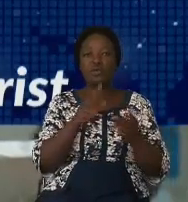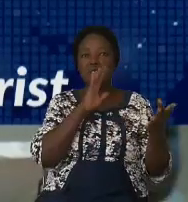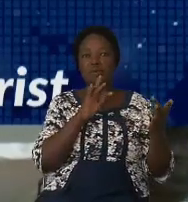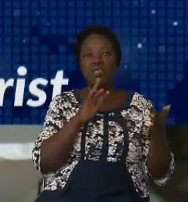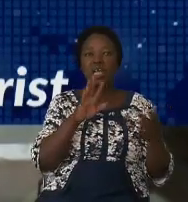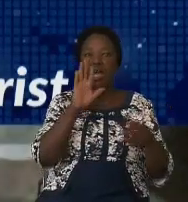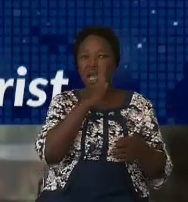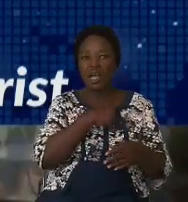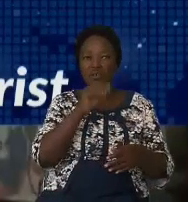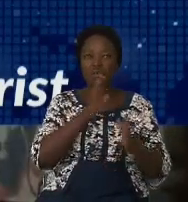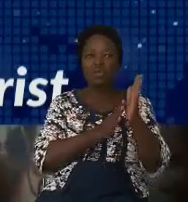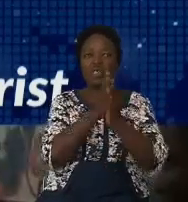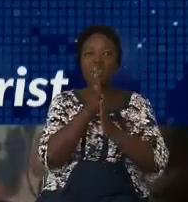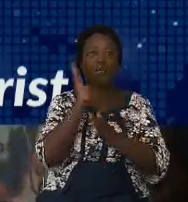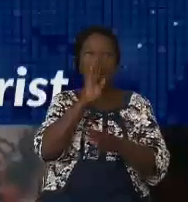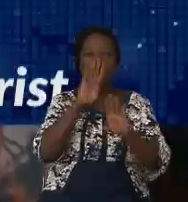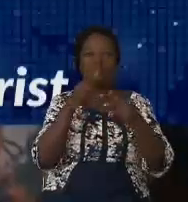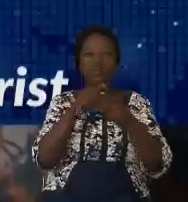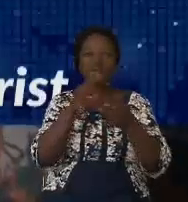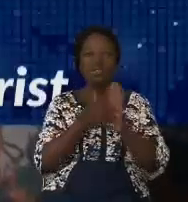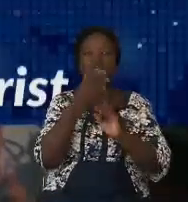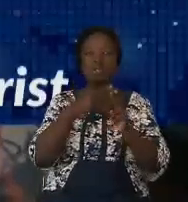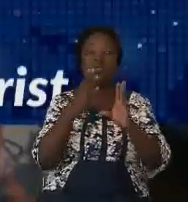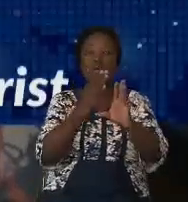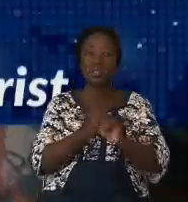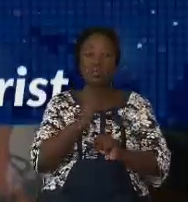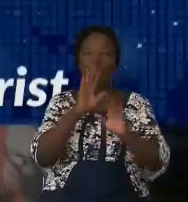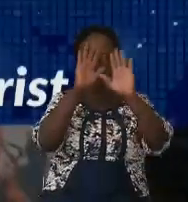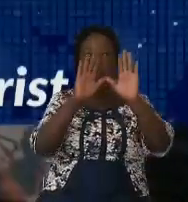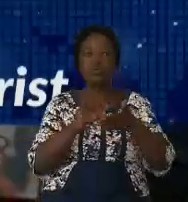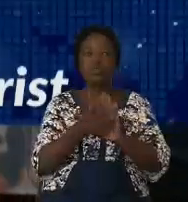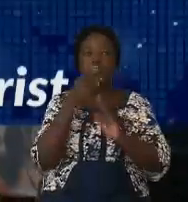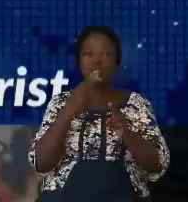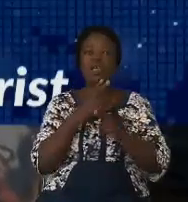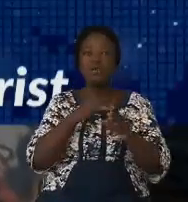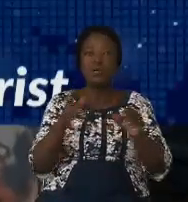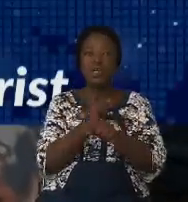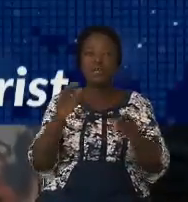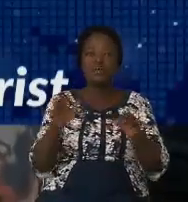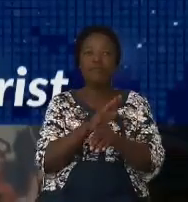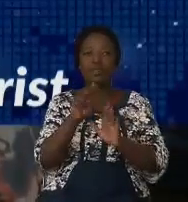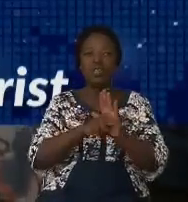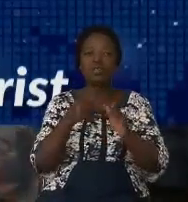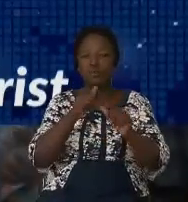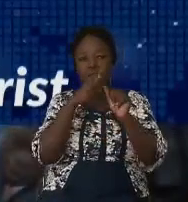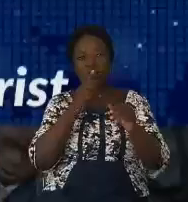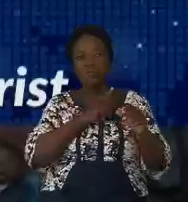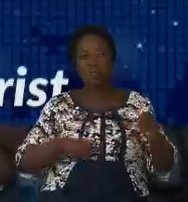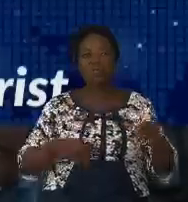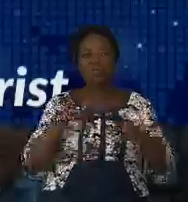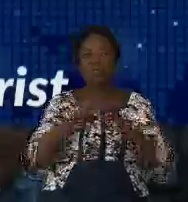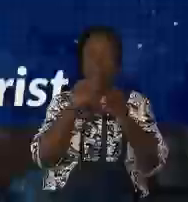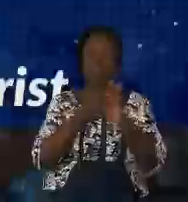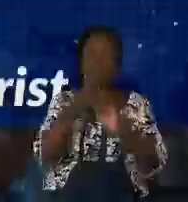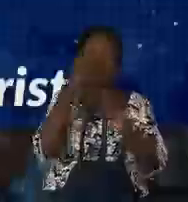praying. Keep on praying and keep on expecting. And your desire will be granted. You will receive your miracle. You will get